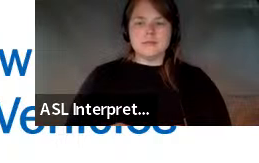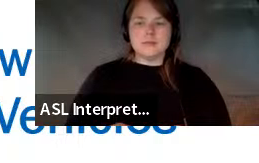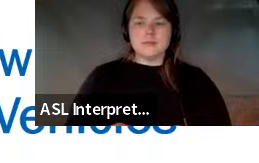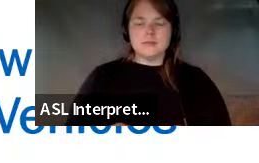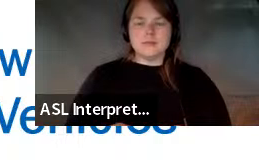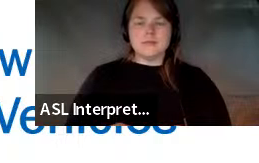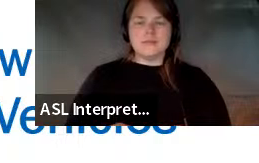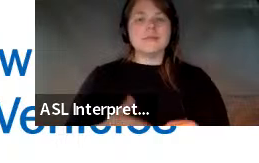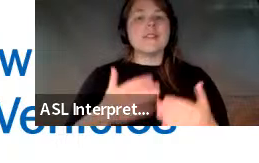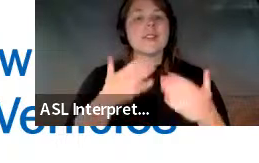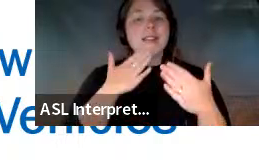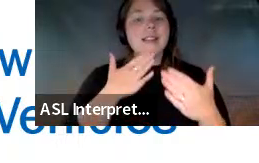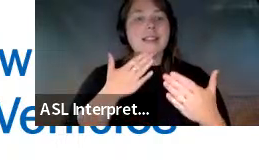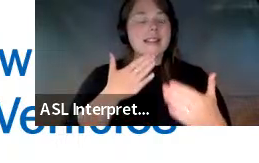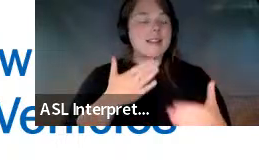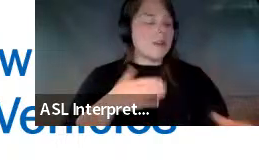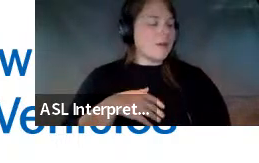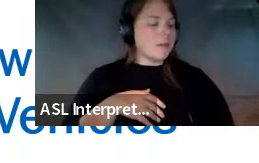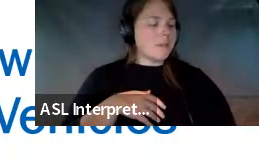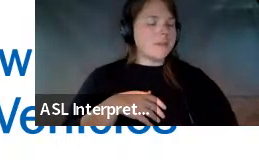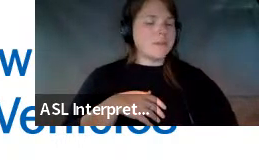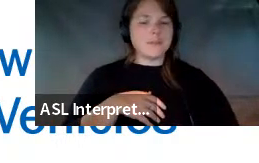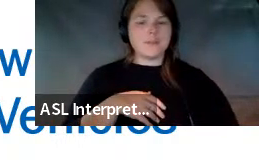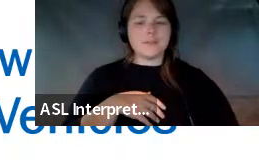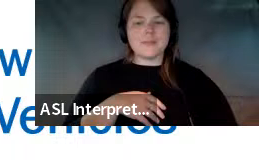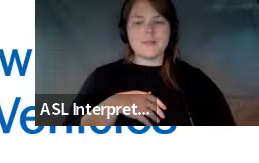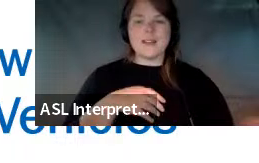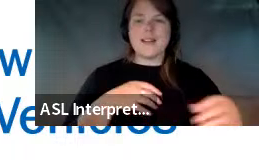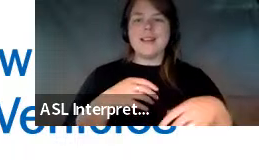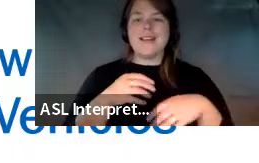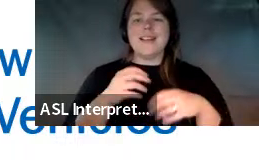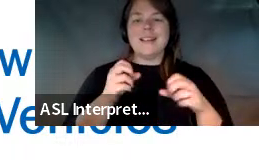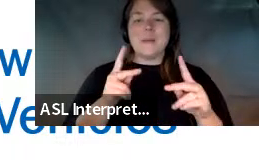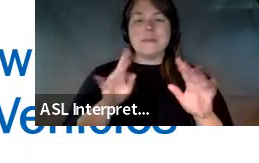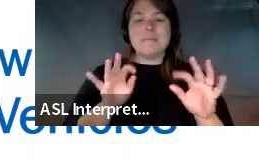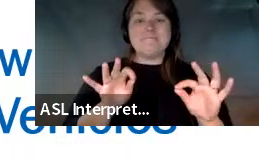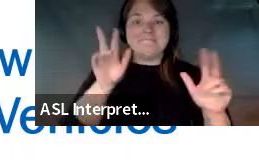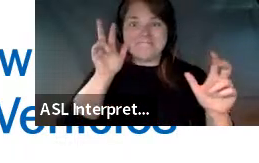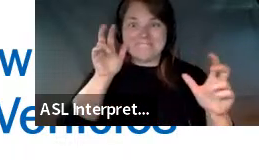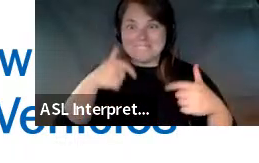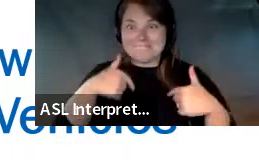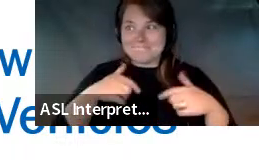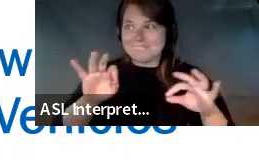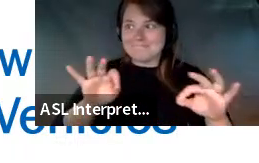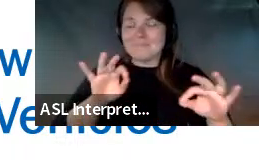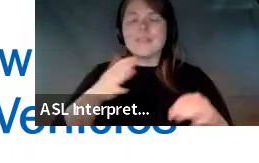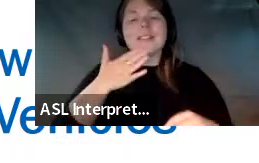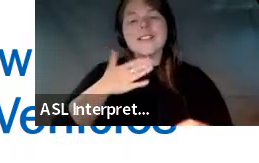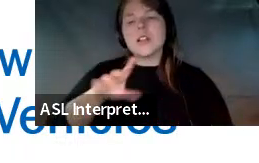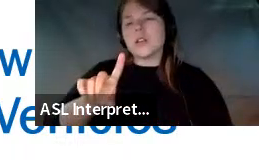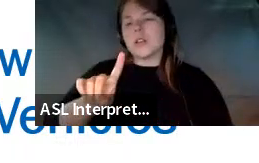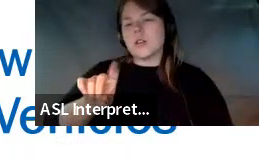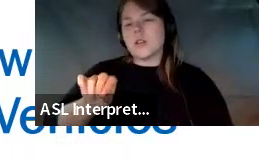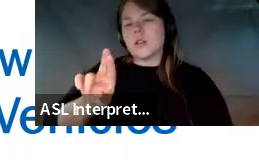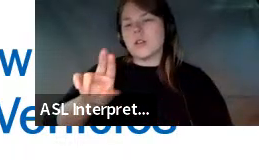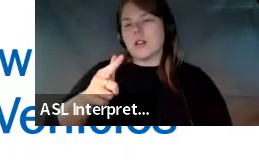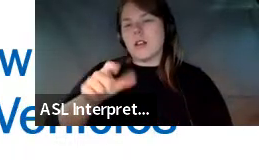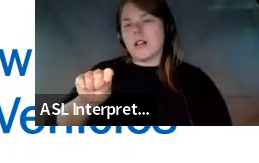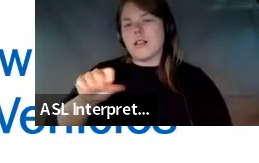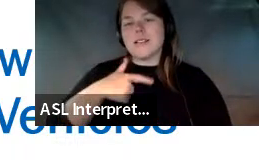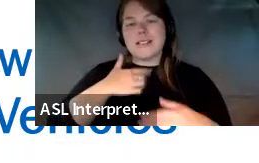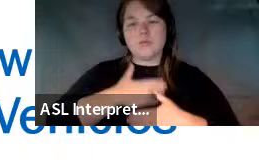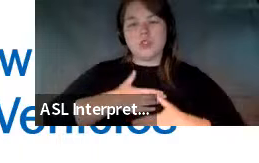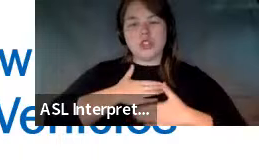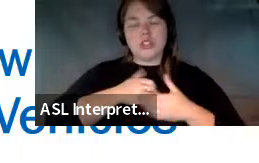Thank you. Can you all hear me? Sorry, I can't tell where my mute button is. Excellent. Thank you, Douglas, and I appreciate the support.